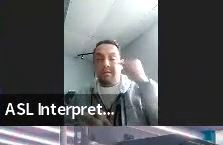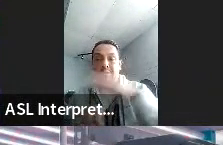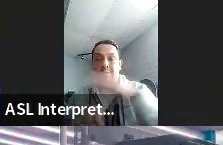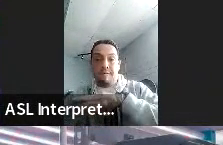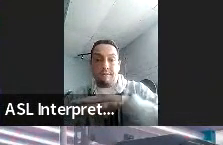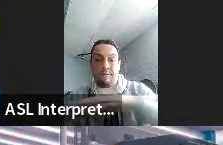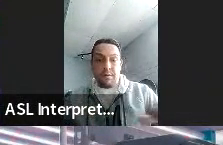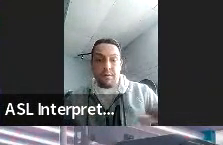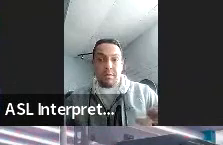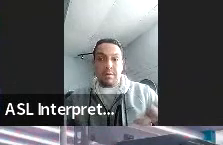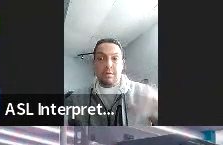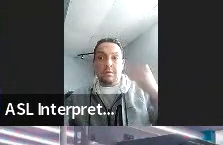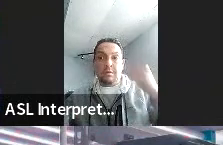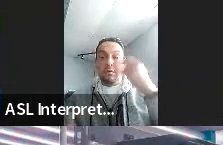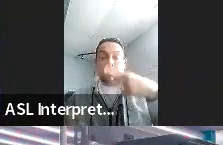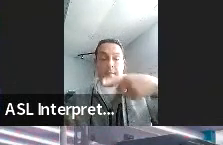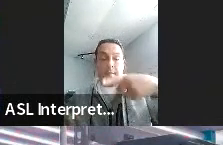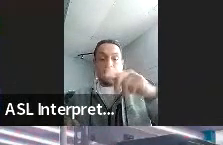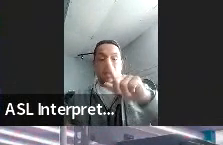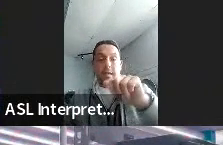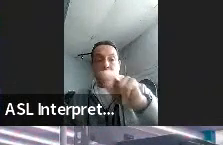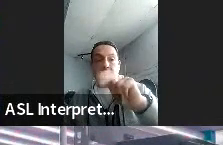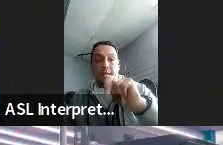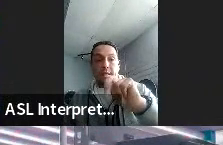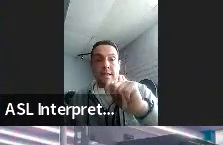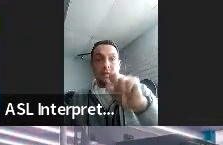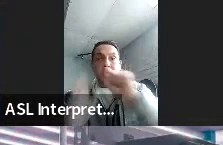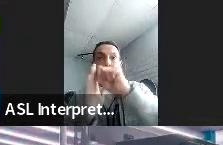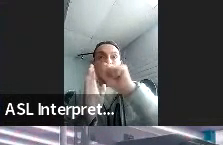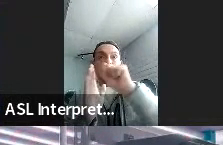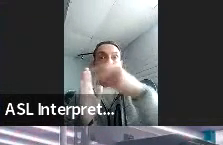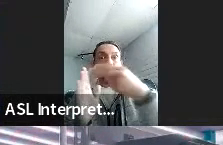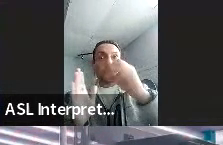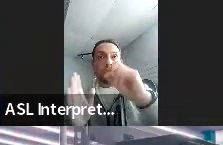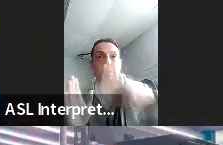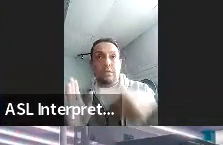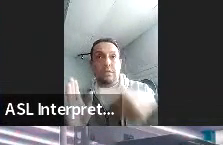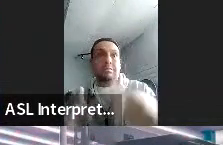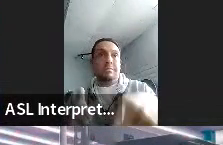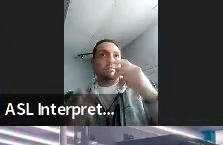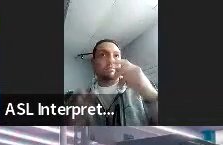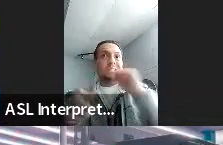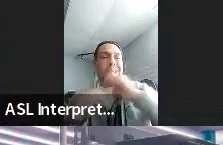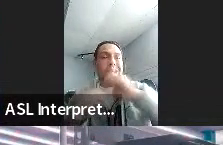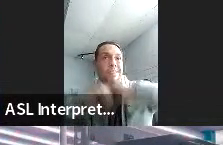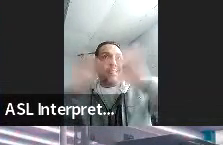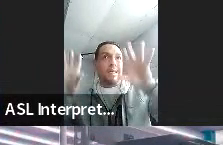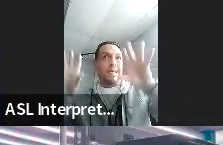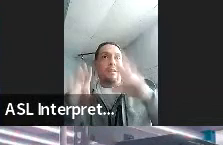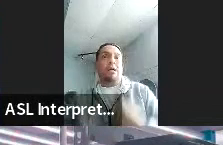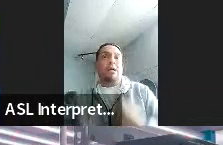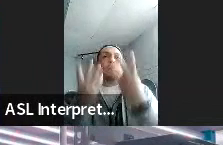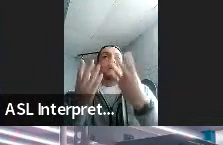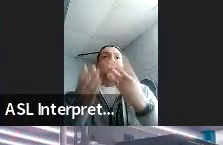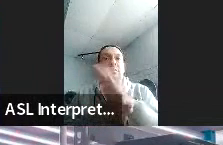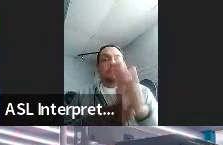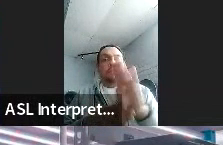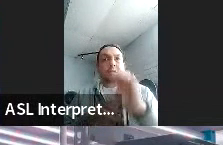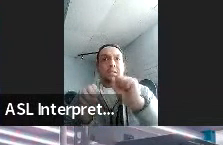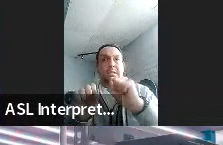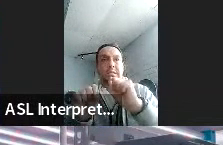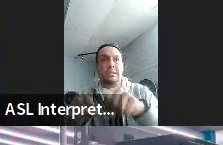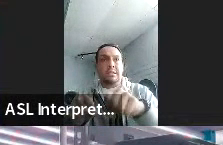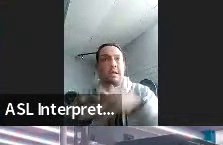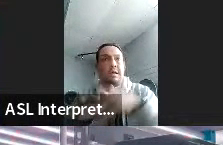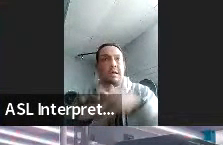shop, it's unclear in our zoning today how much of your business can be outdoors on that part of your lot. And while zoning makes it